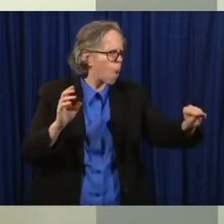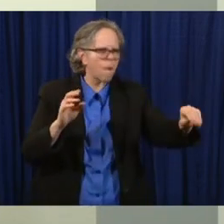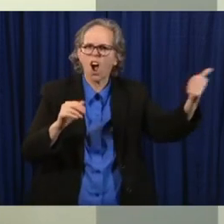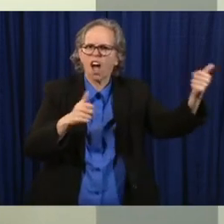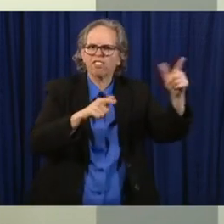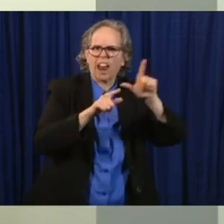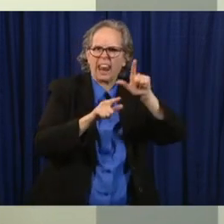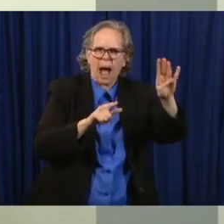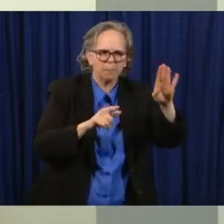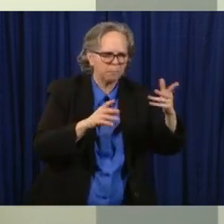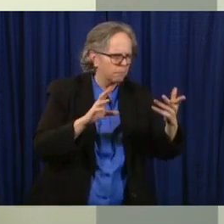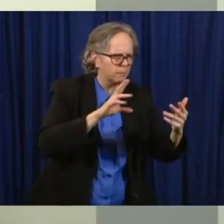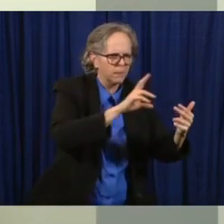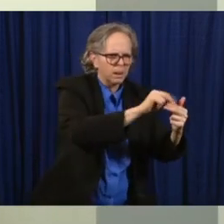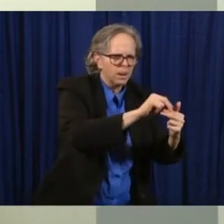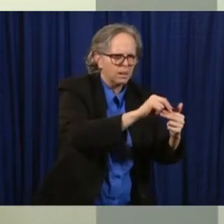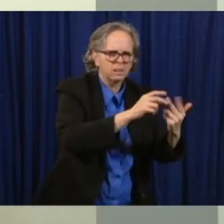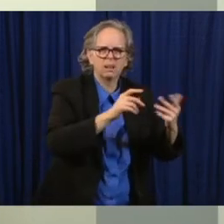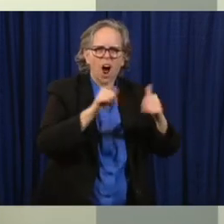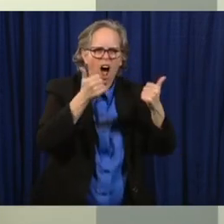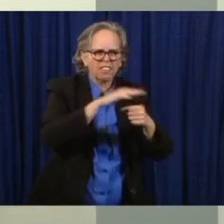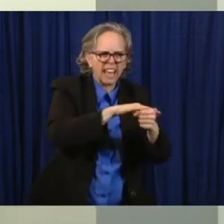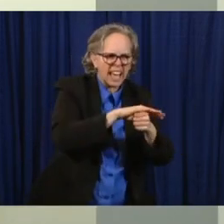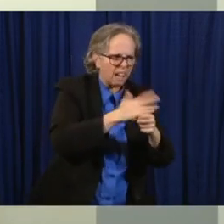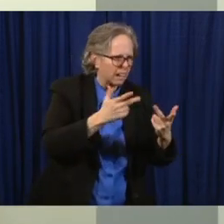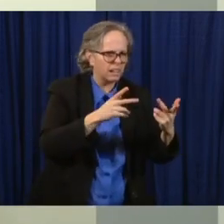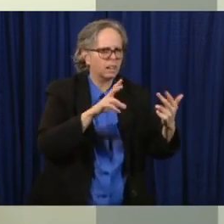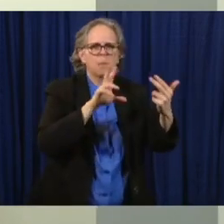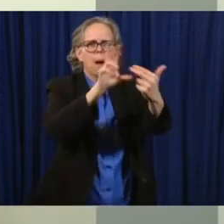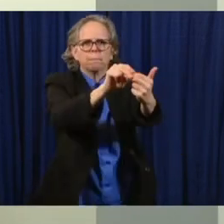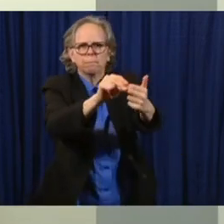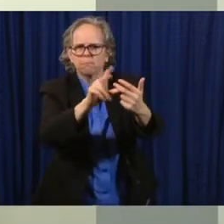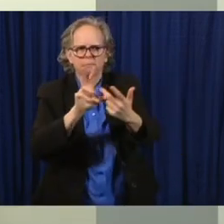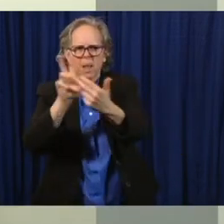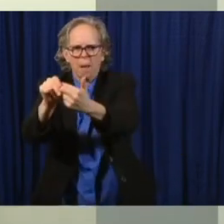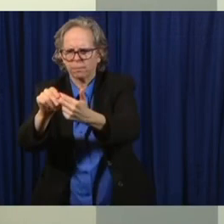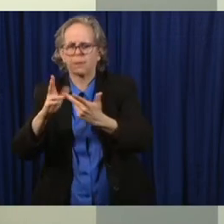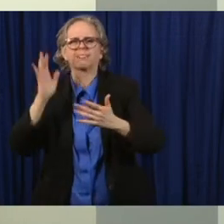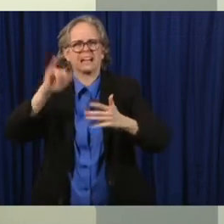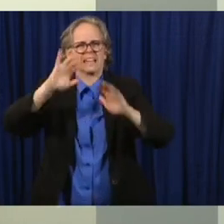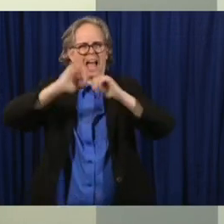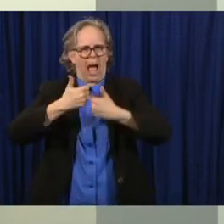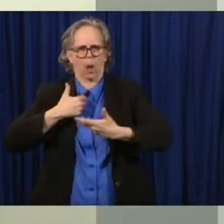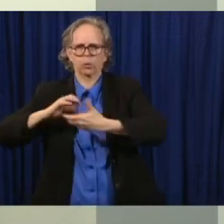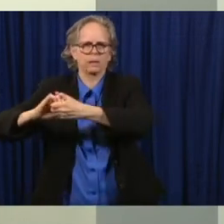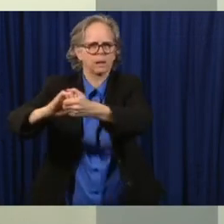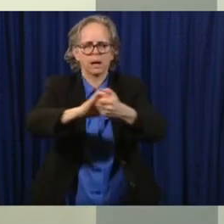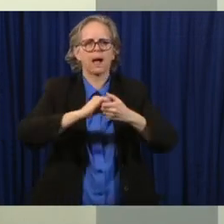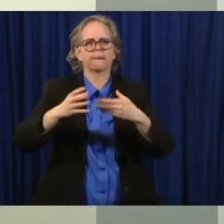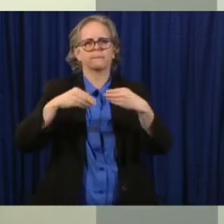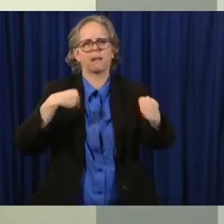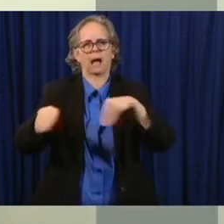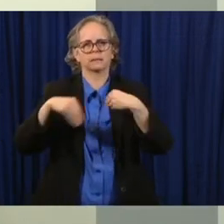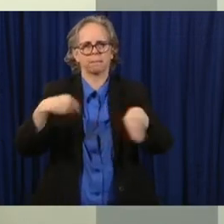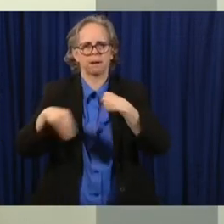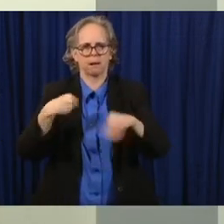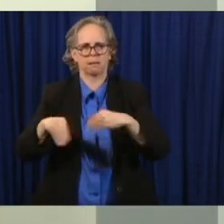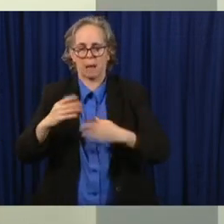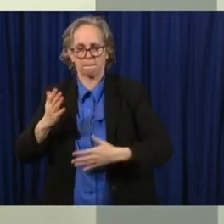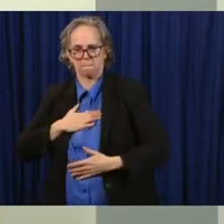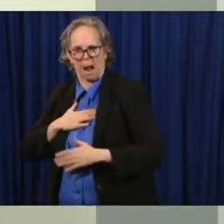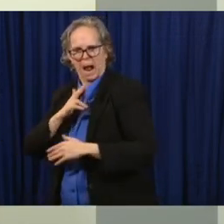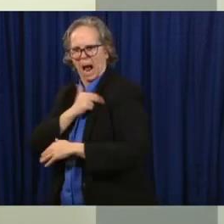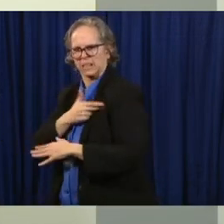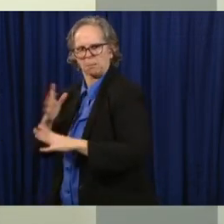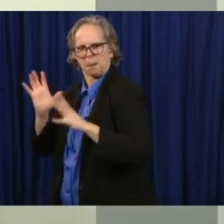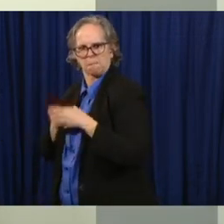or a different community where they can run it? So it is that kind of flexibility that we're trying to build in to maximize, everything we're